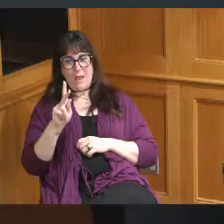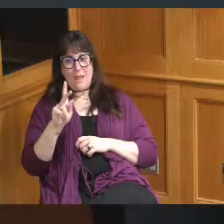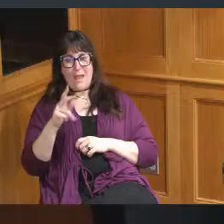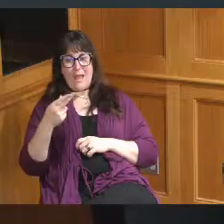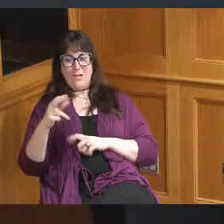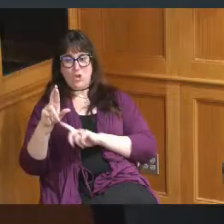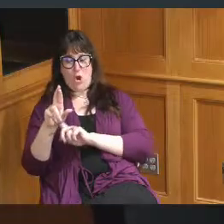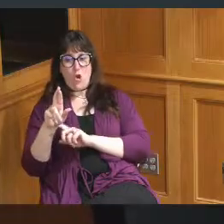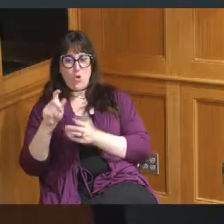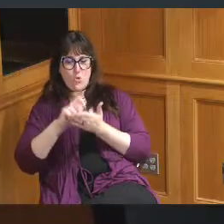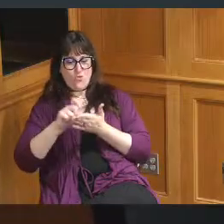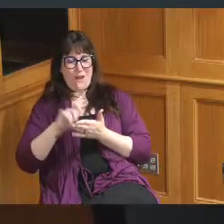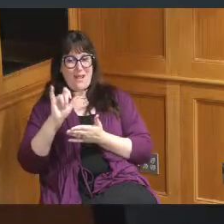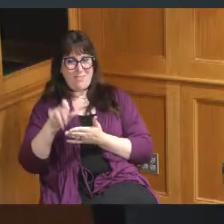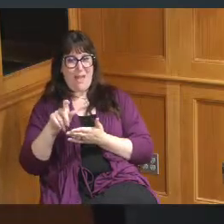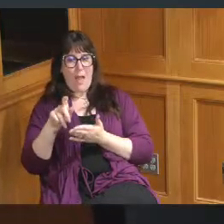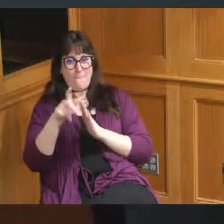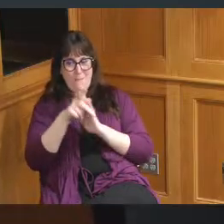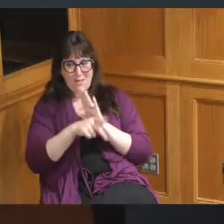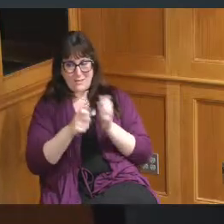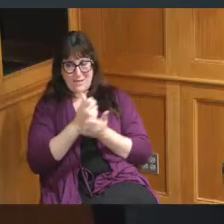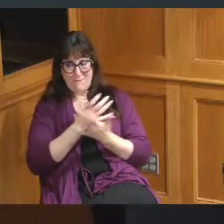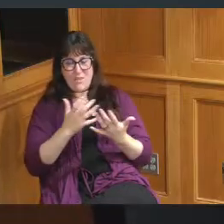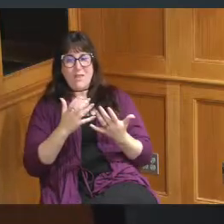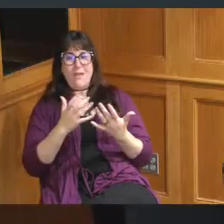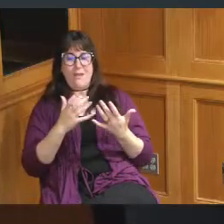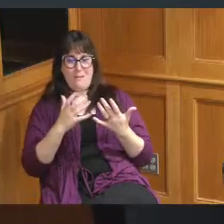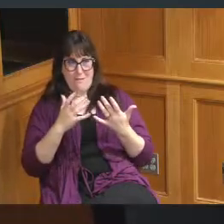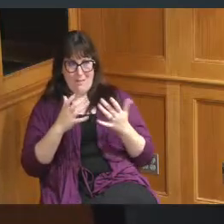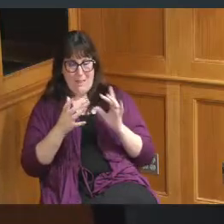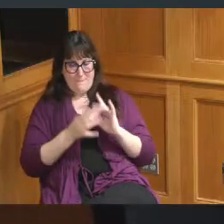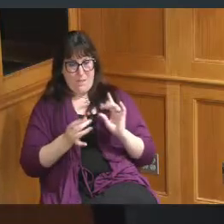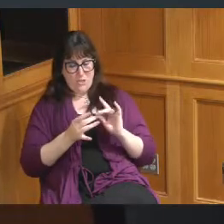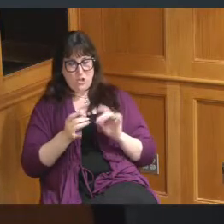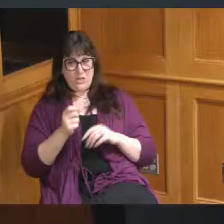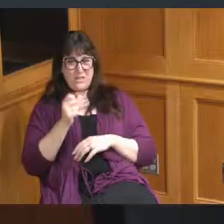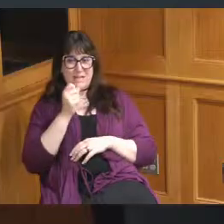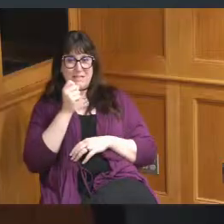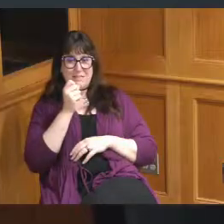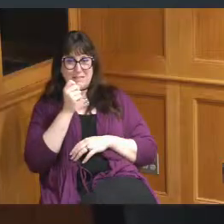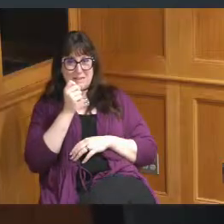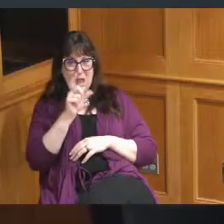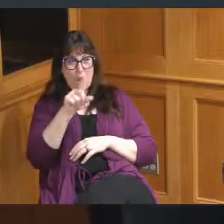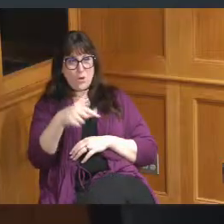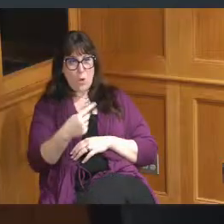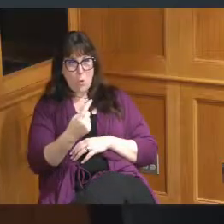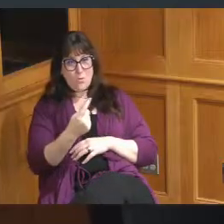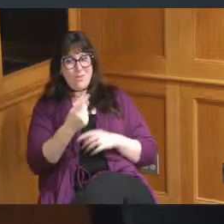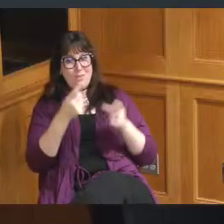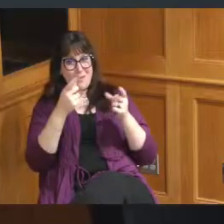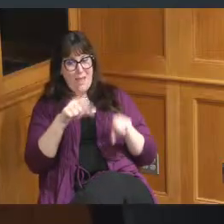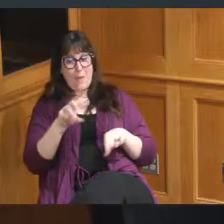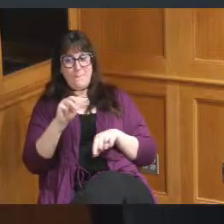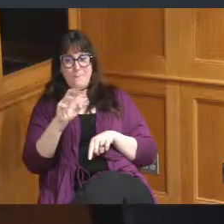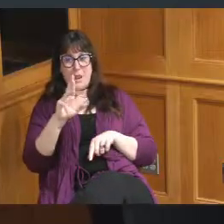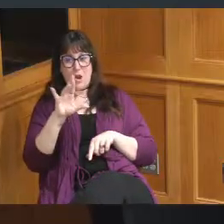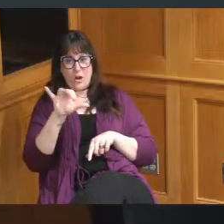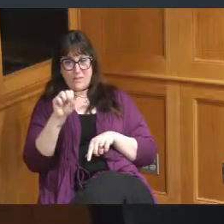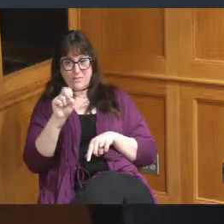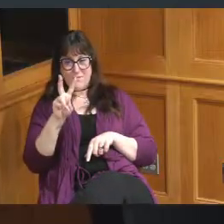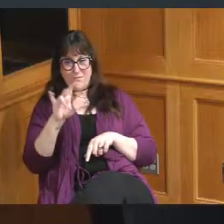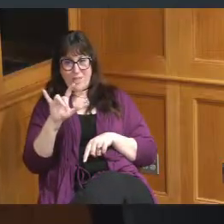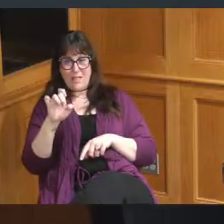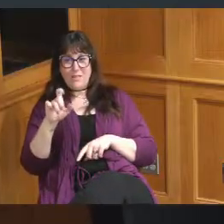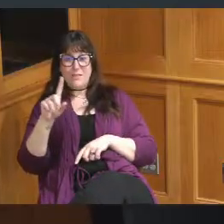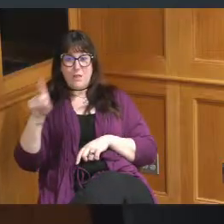the policy for that to happen, he mentioned that it's not only going to be Marysville. There are about, I